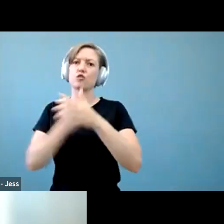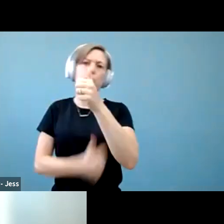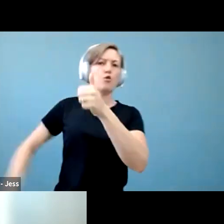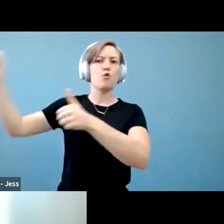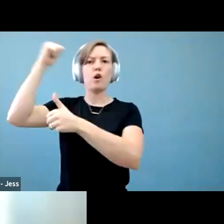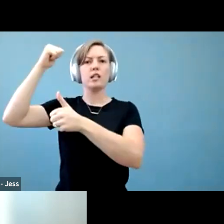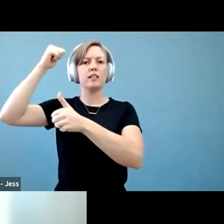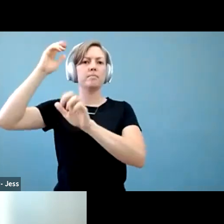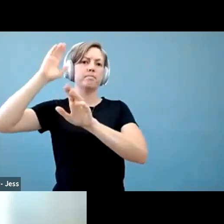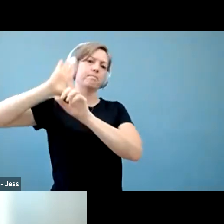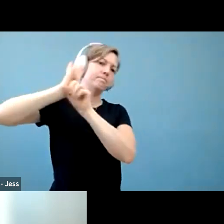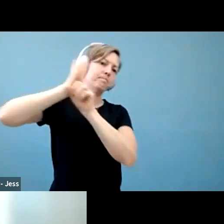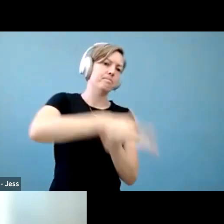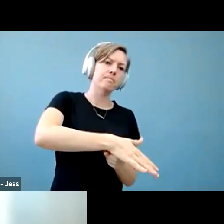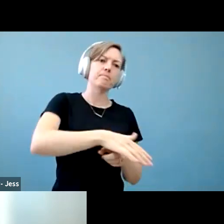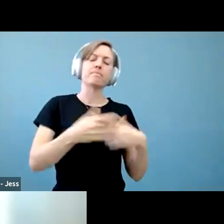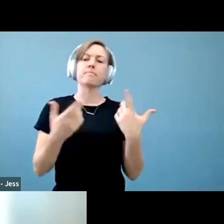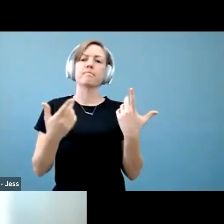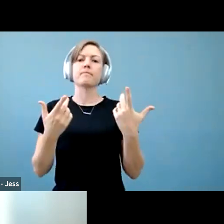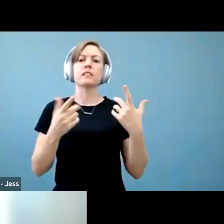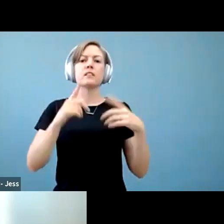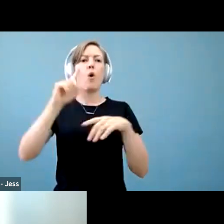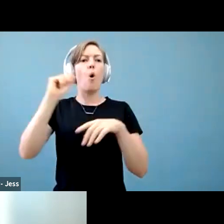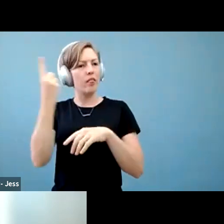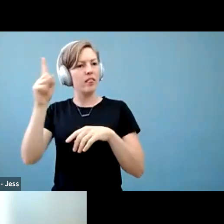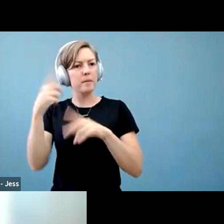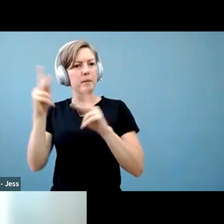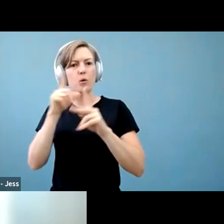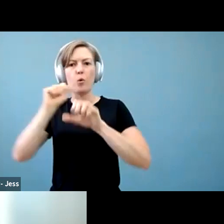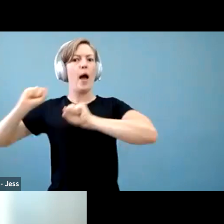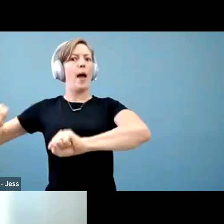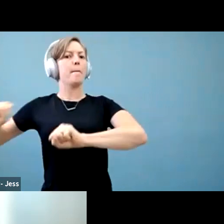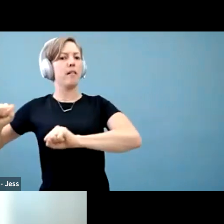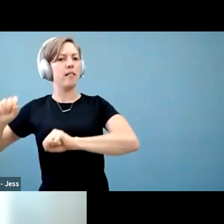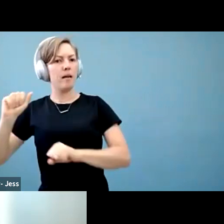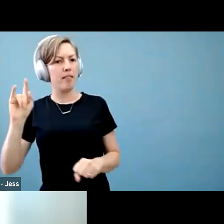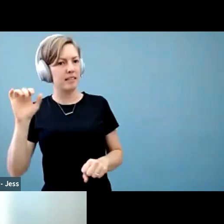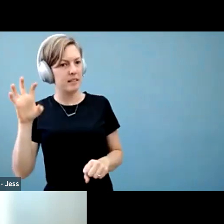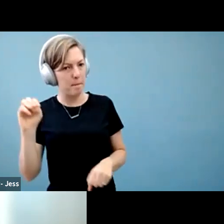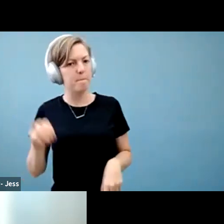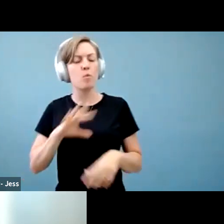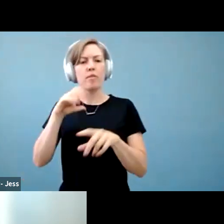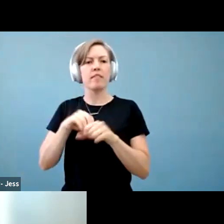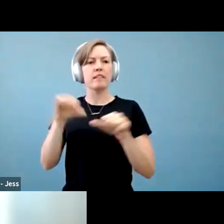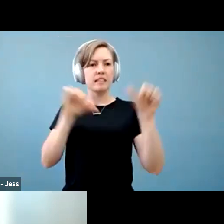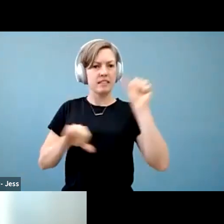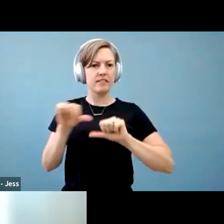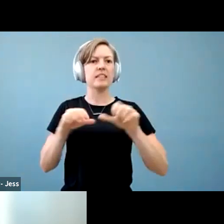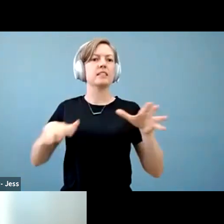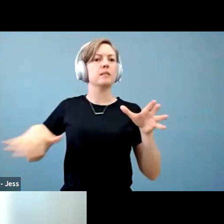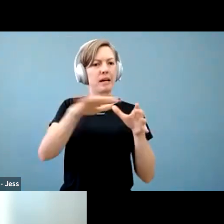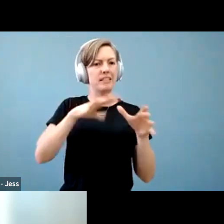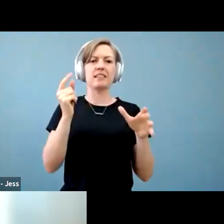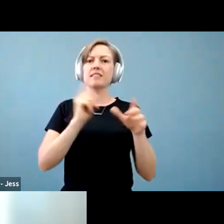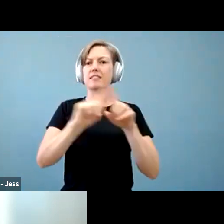racism, ableism, settler colonial mentalities within the scientific space, and of course in all sorts